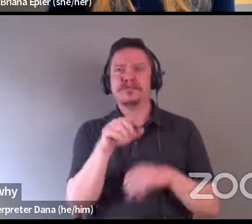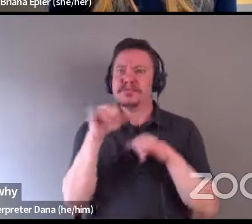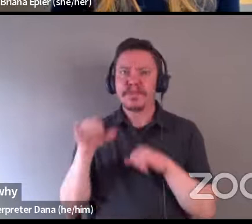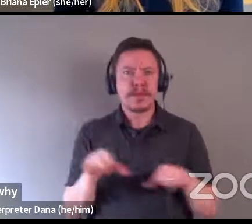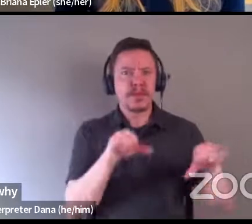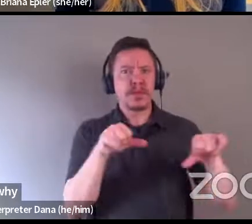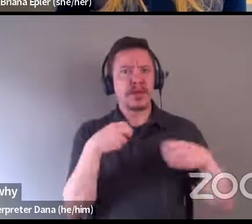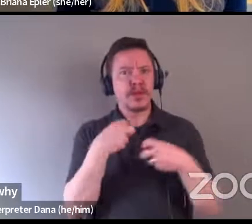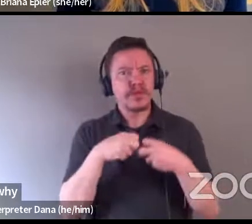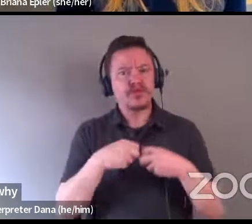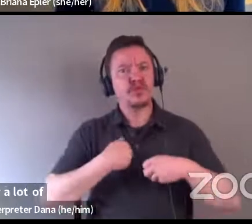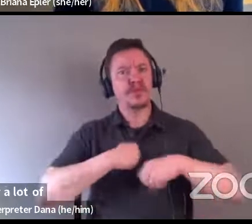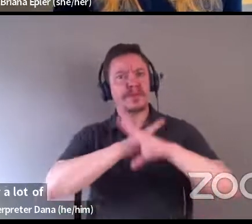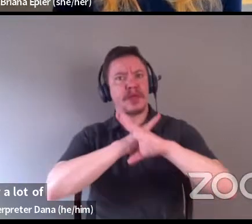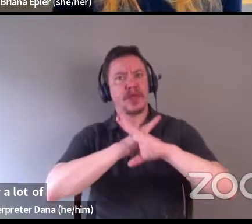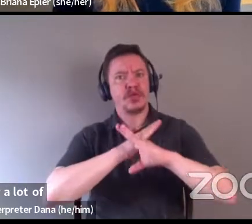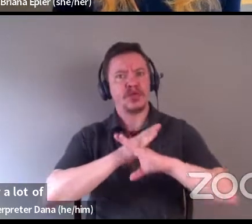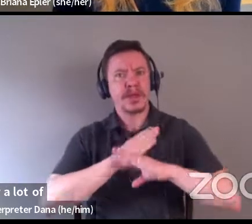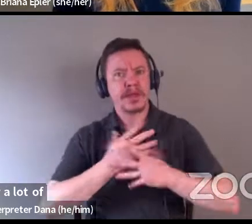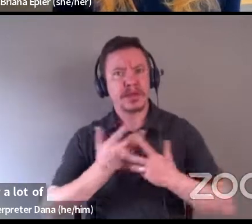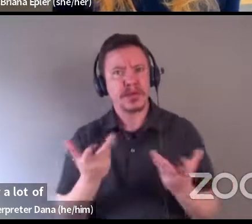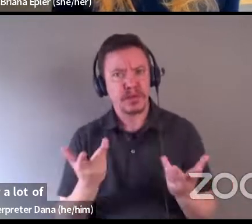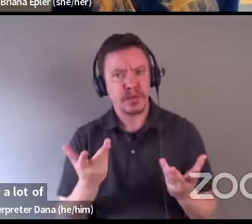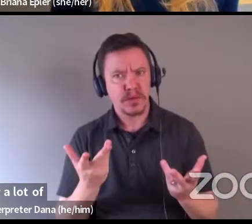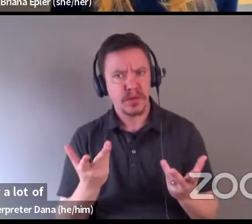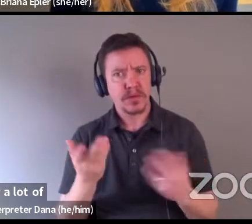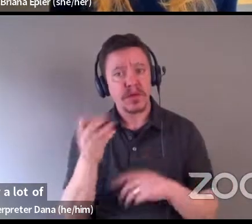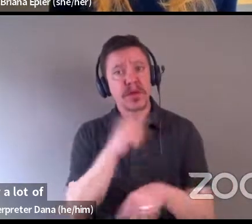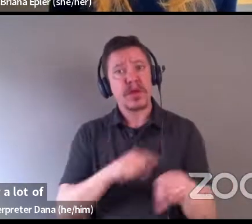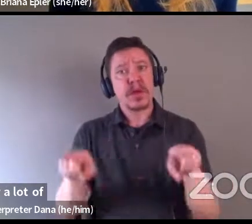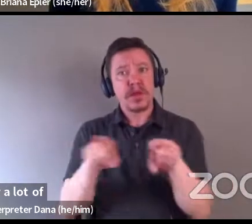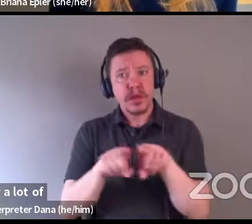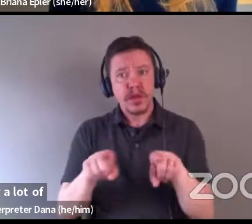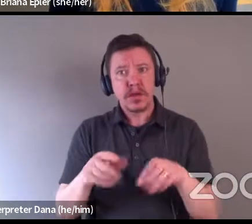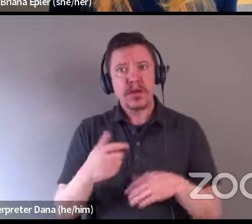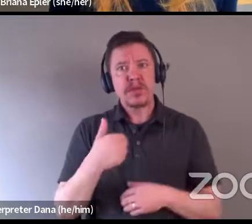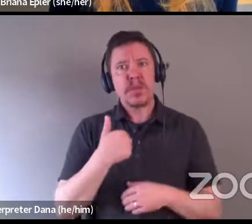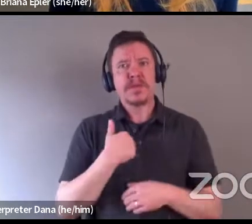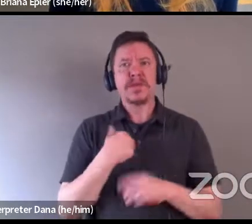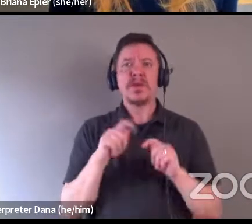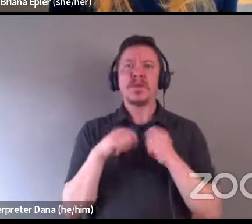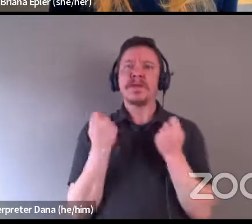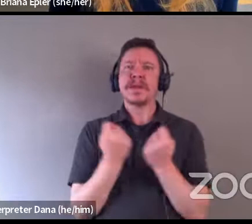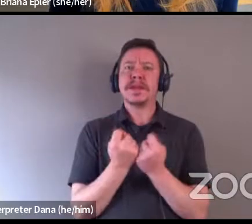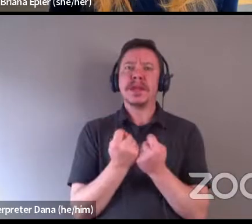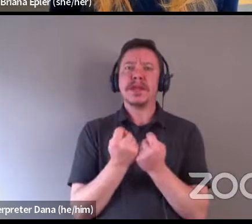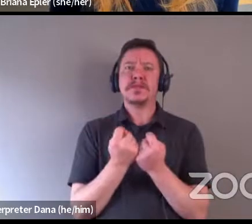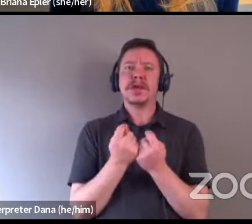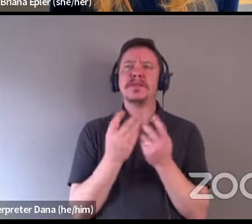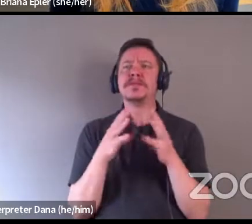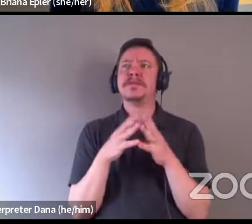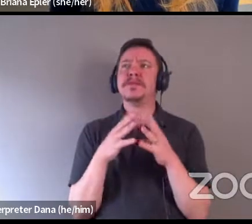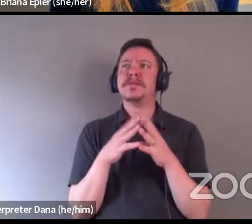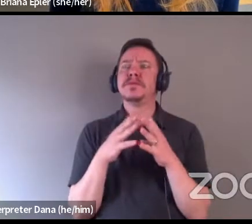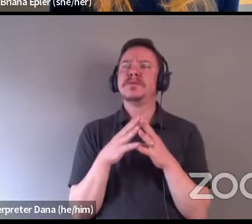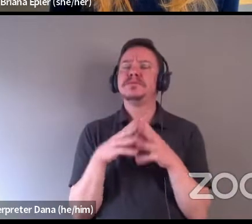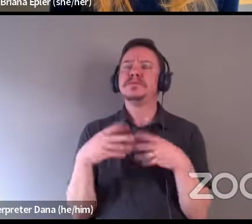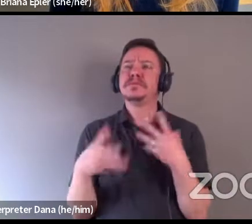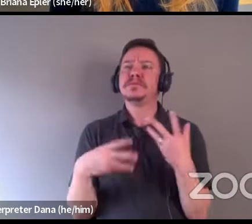issues and barriers, is that I'm also in the team of